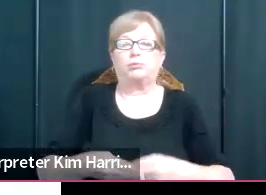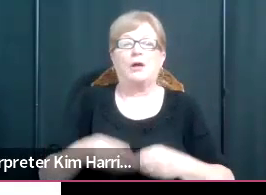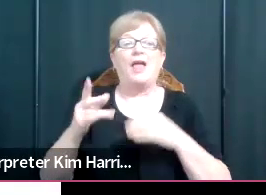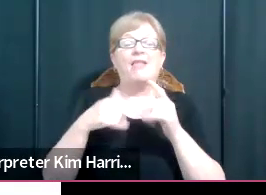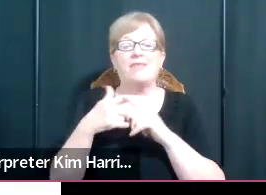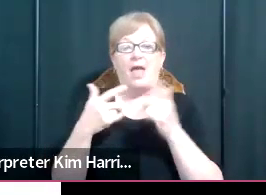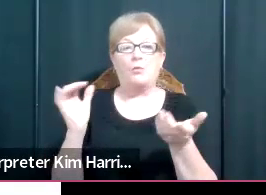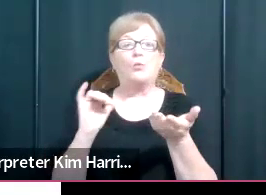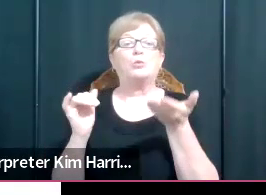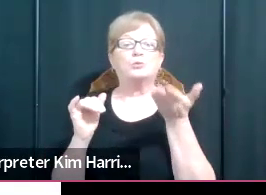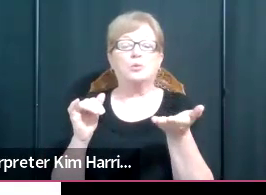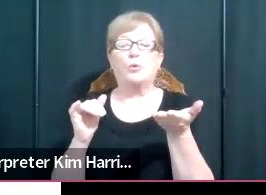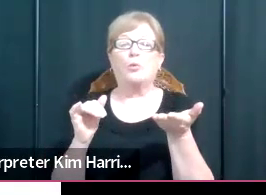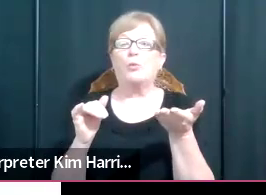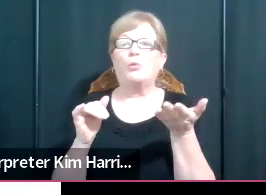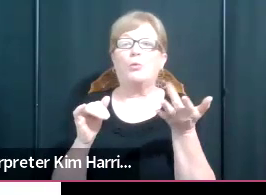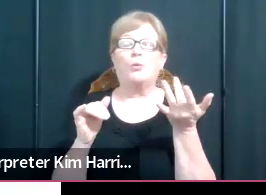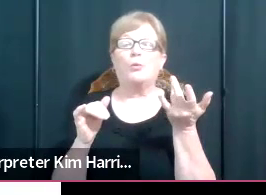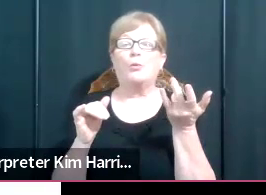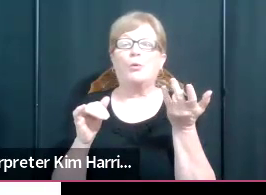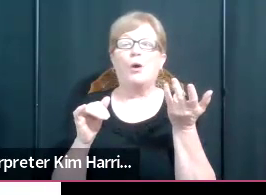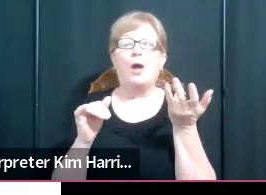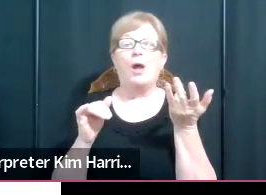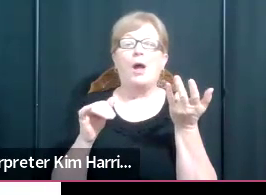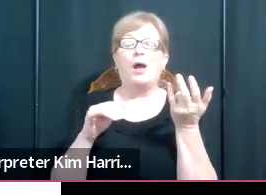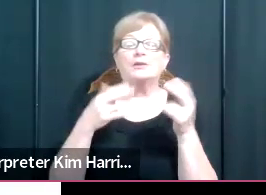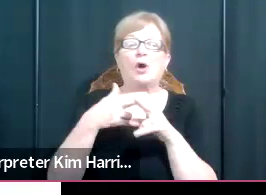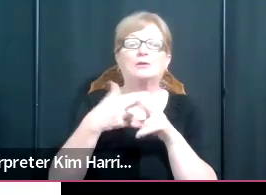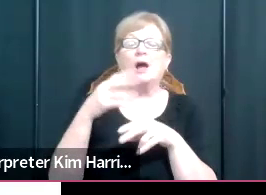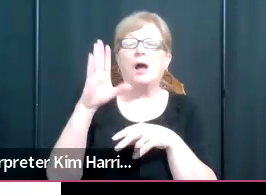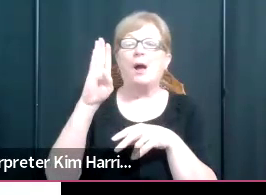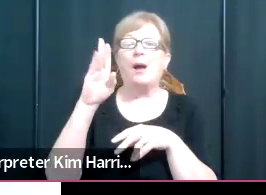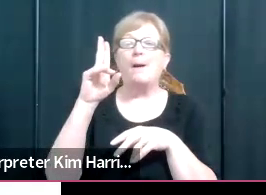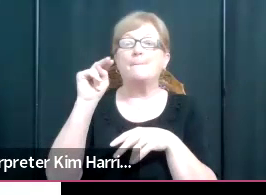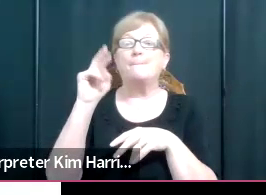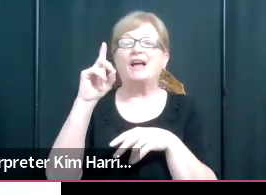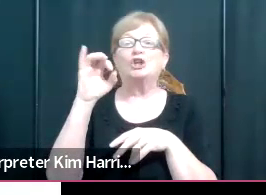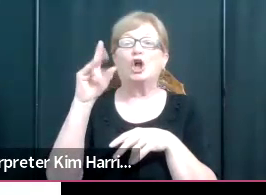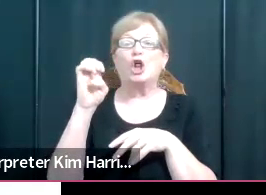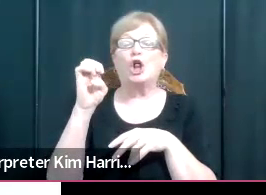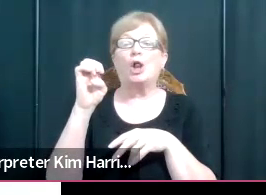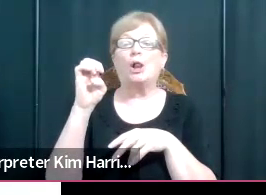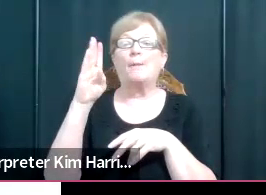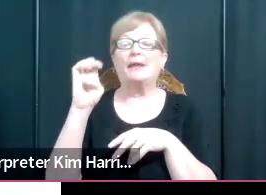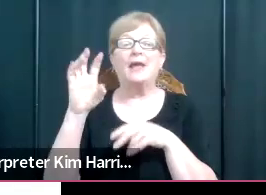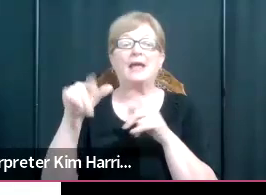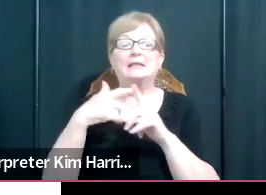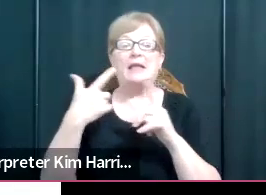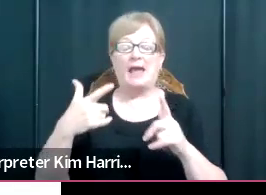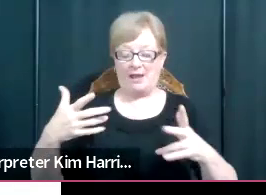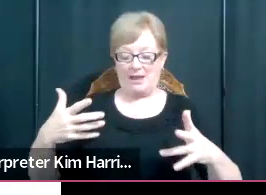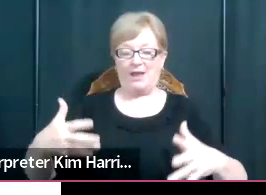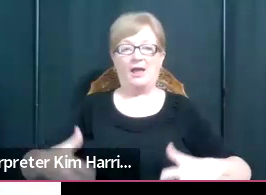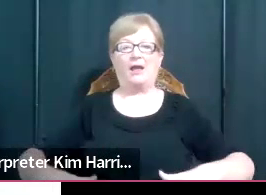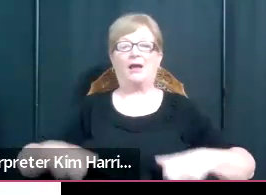then there's a bundle bean down here being utilized by somebody in a wheelchair, and that is